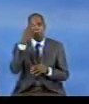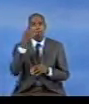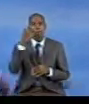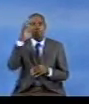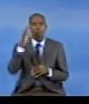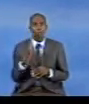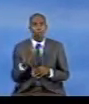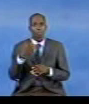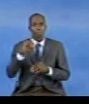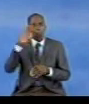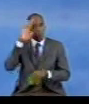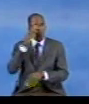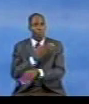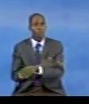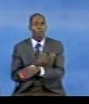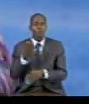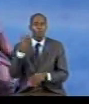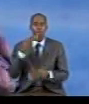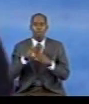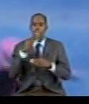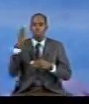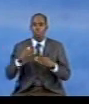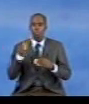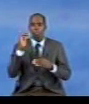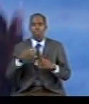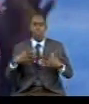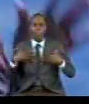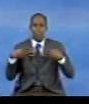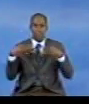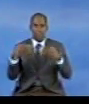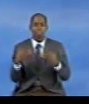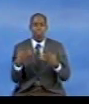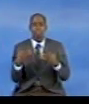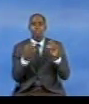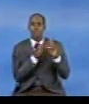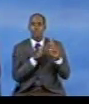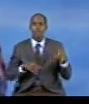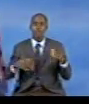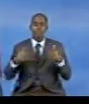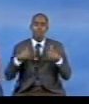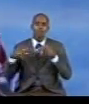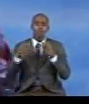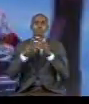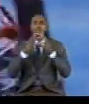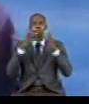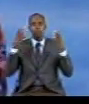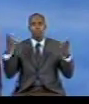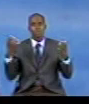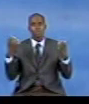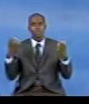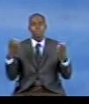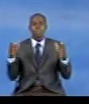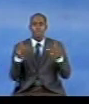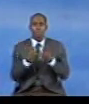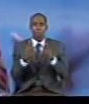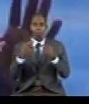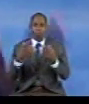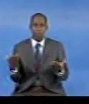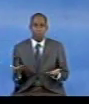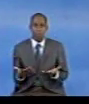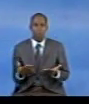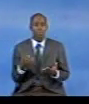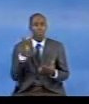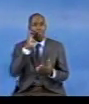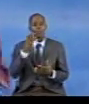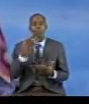soul was totally healed. So the Lord has done so much for me. So as we came here, he said he wanted to